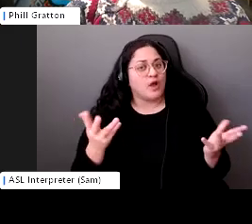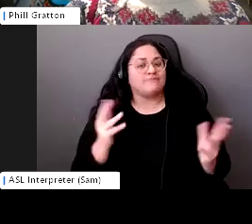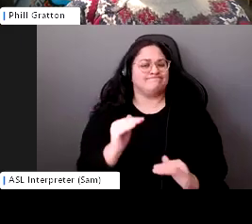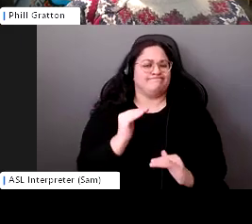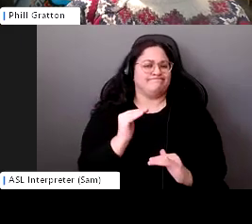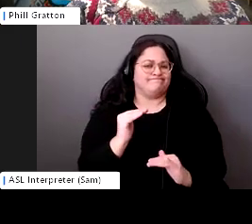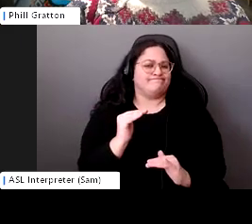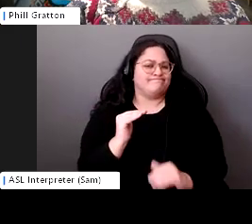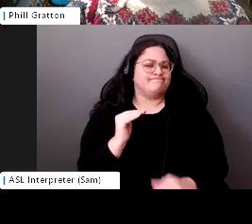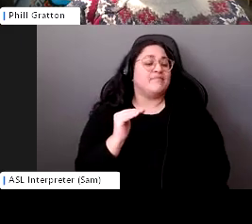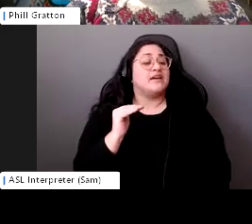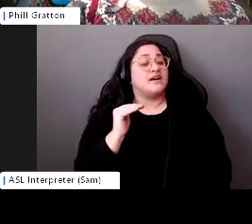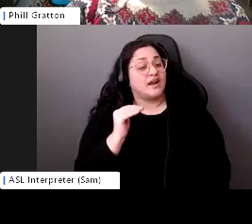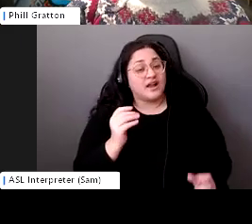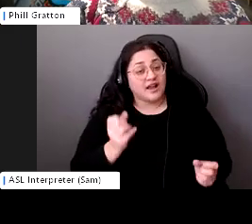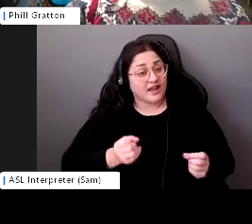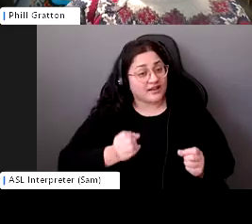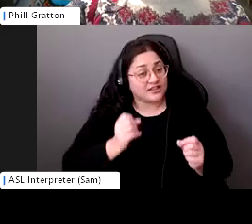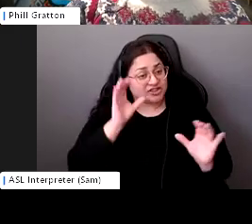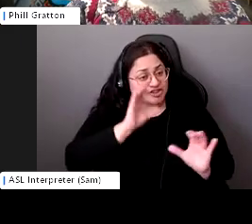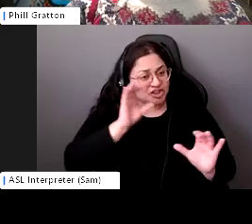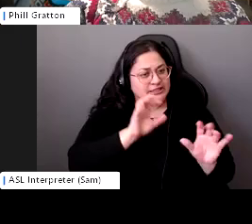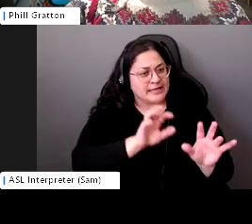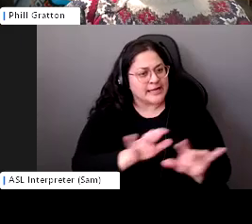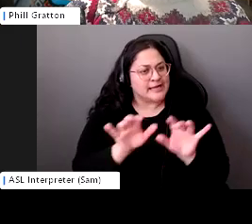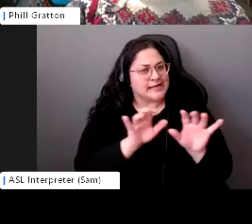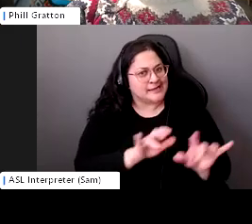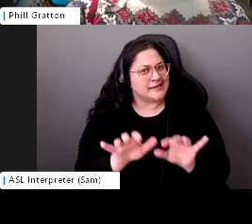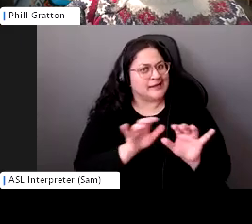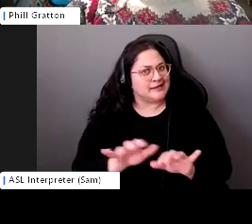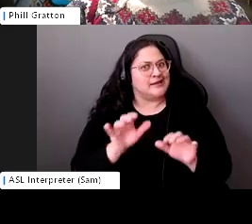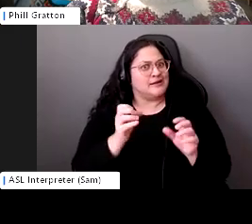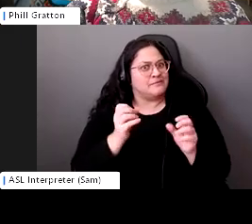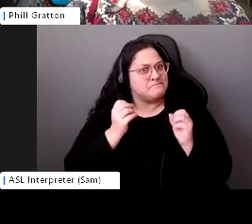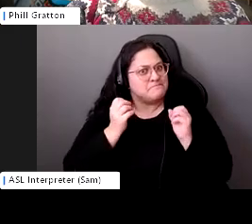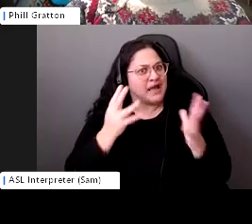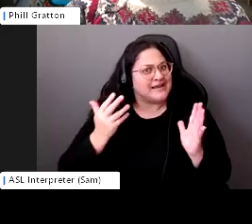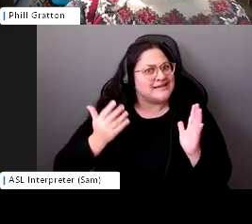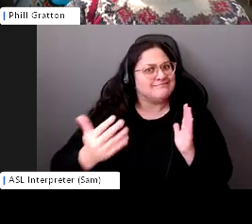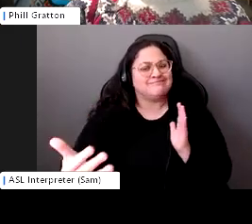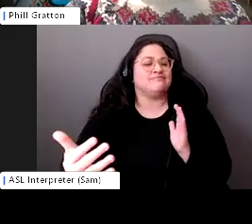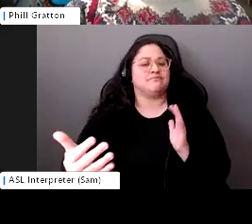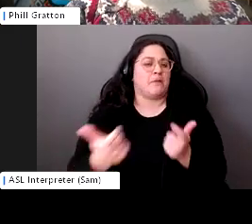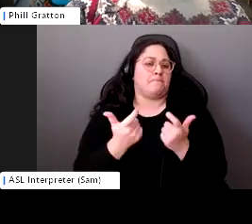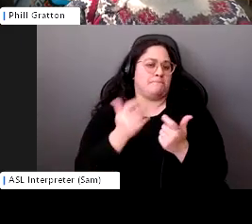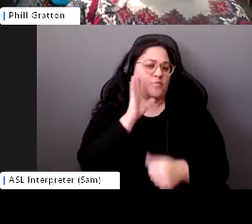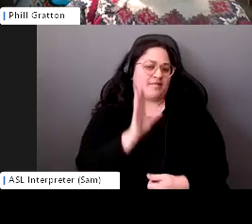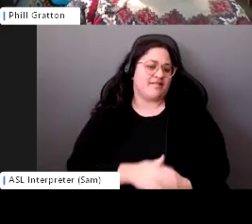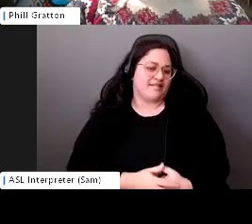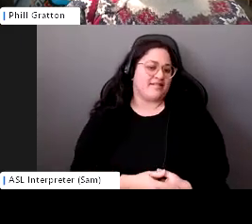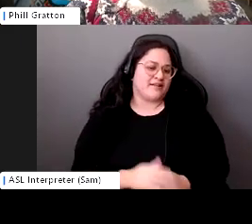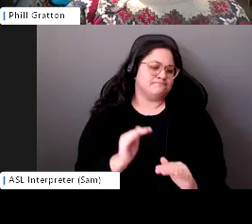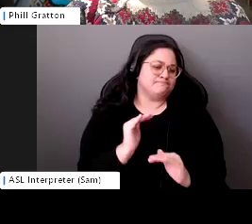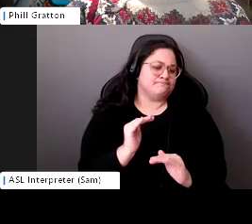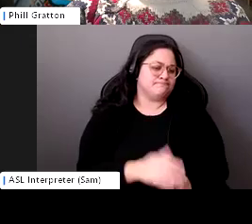but honestly, it's enough for anything I think you'll be using on a daily basis. And as I mentioned, if they are trying out a